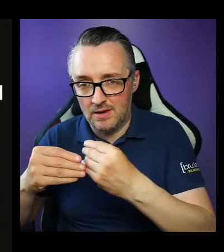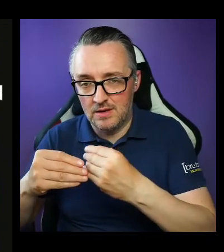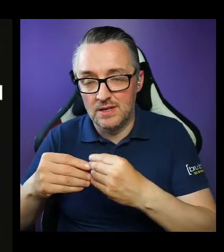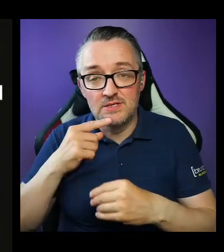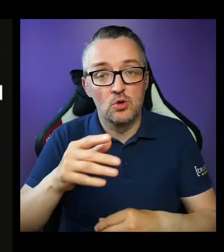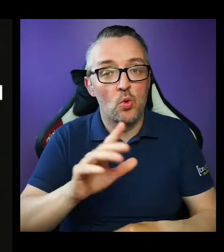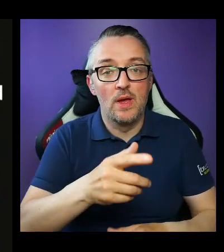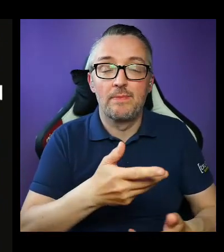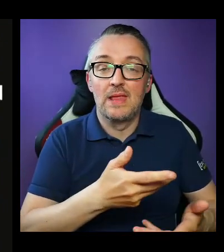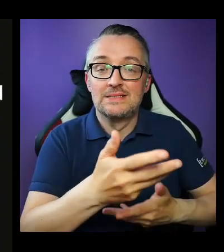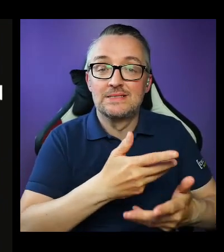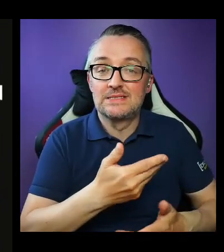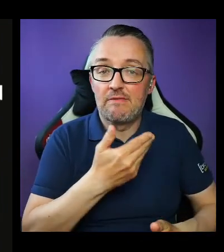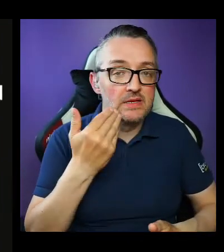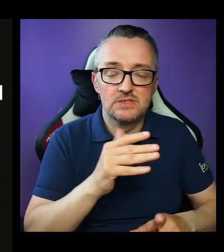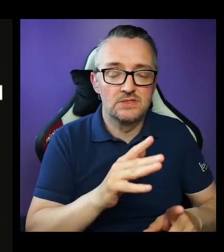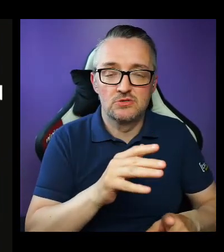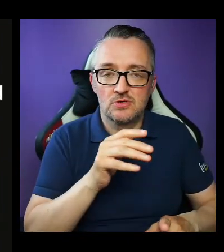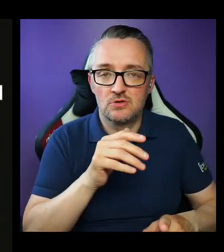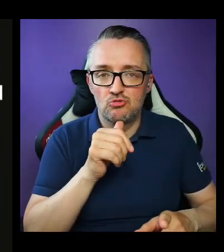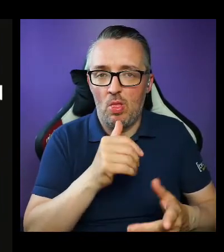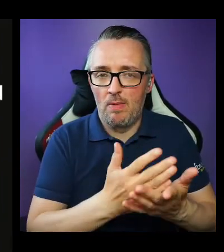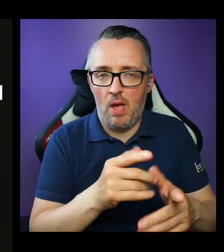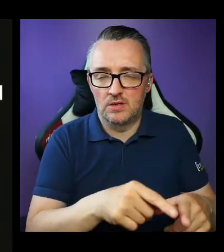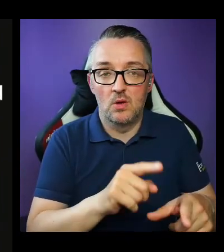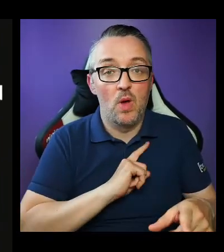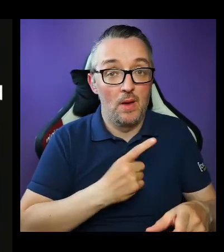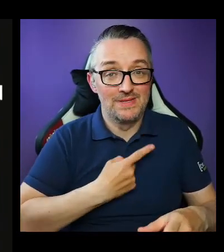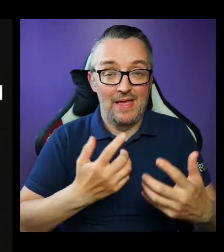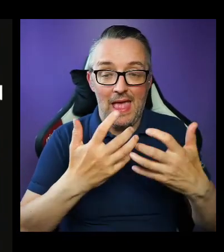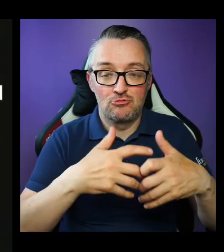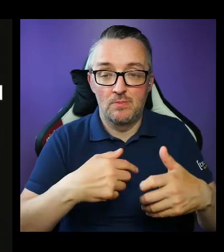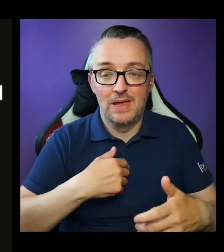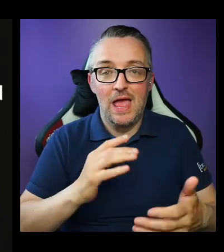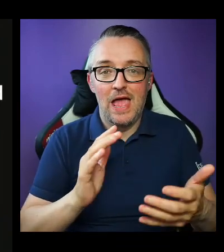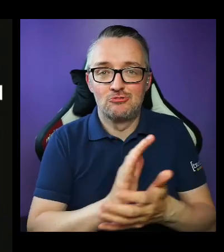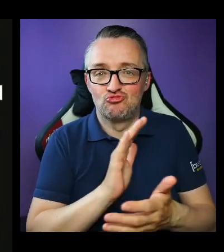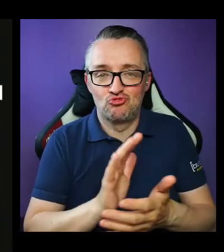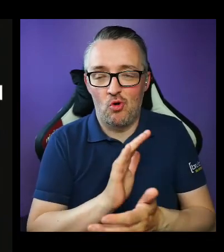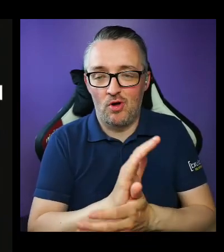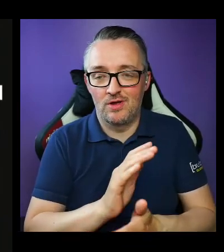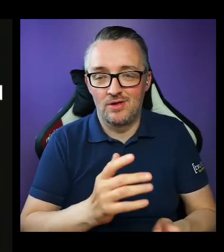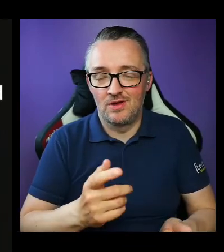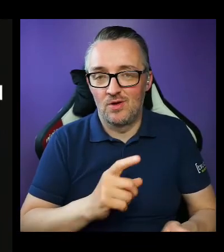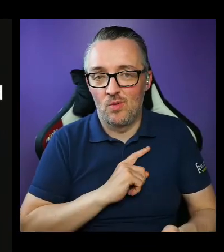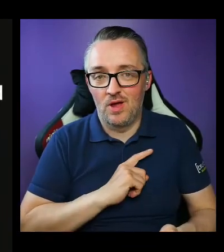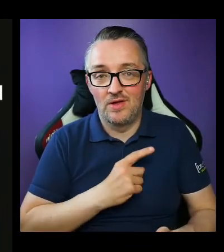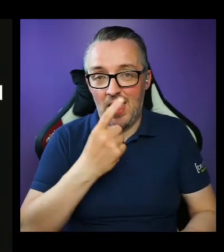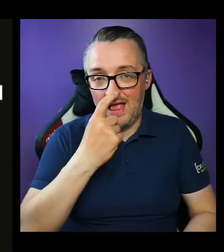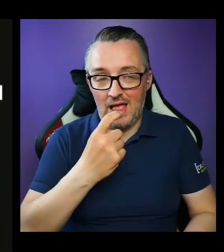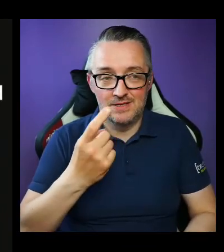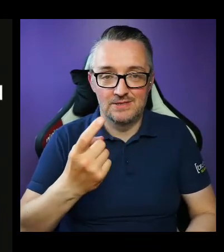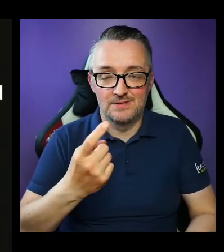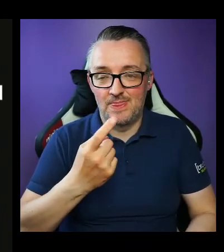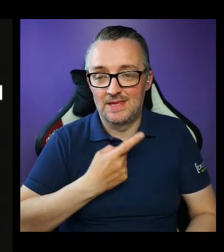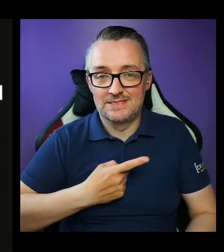the serverless part, right, and the knobs. As an engineer, I definitely enjoy that because I can just put something